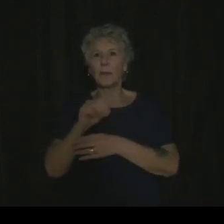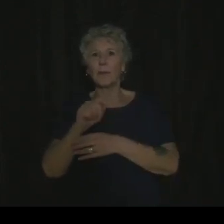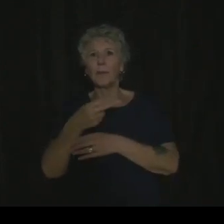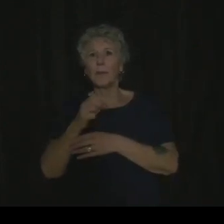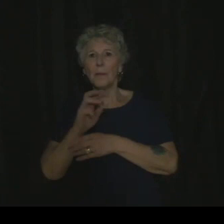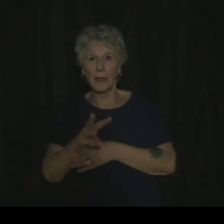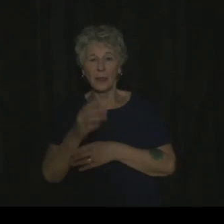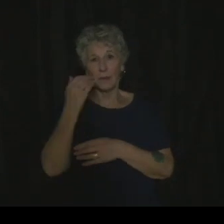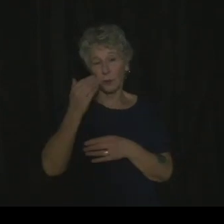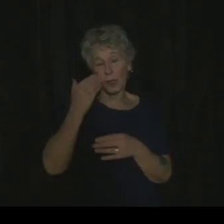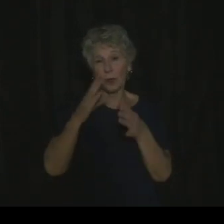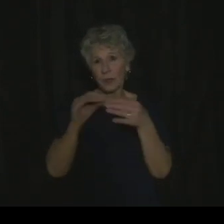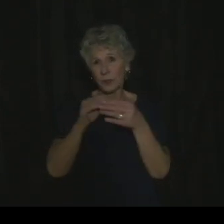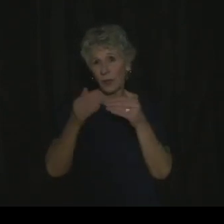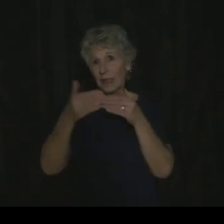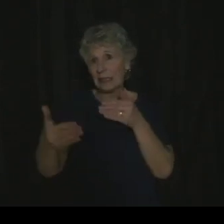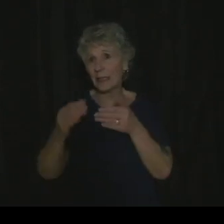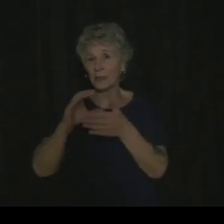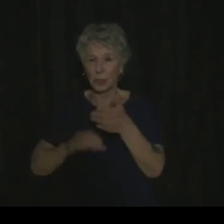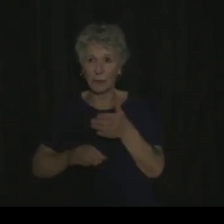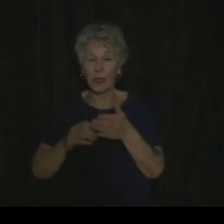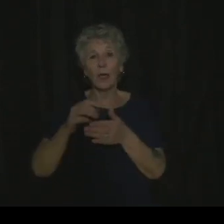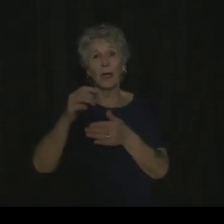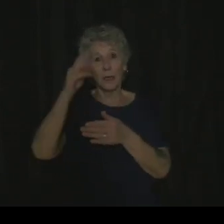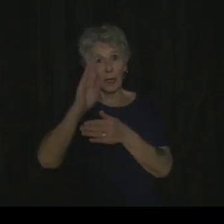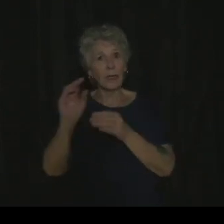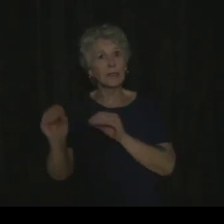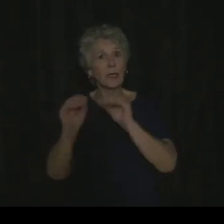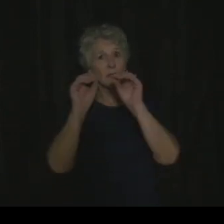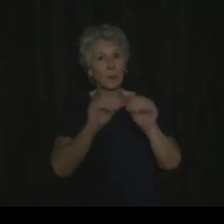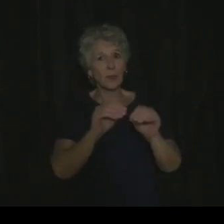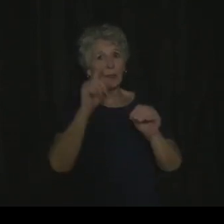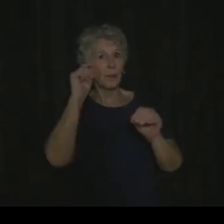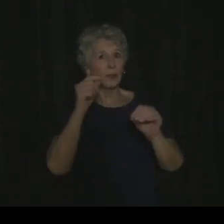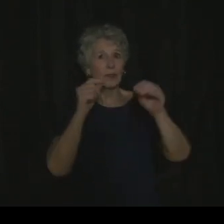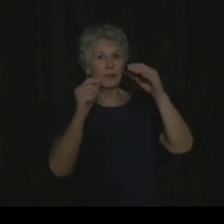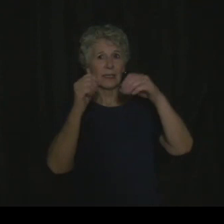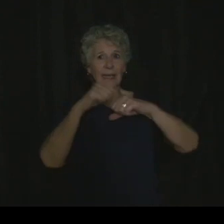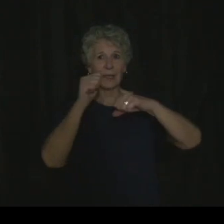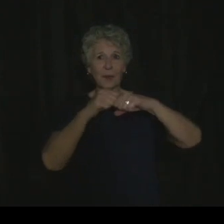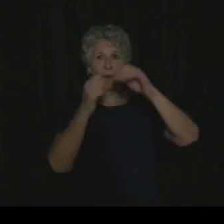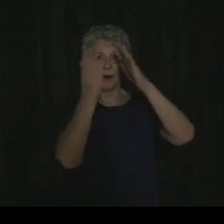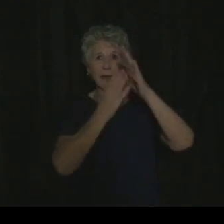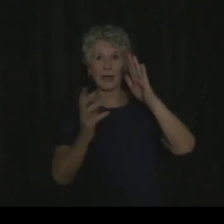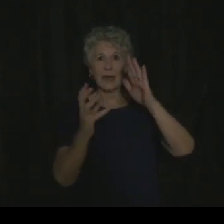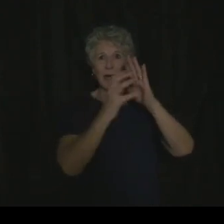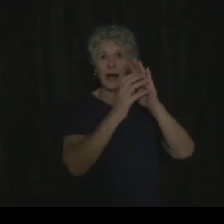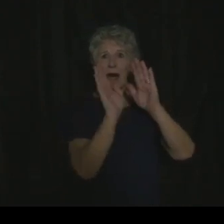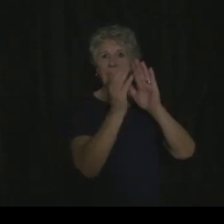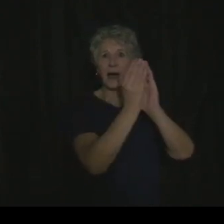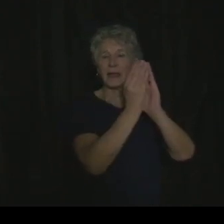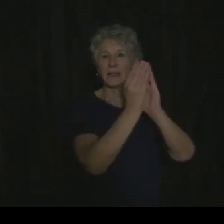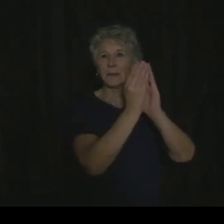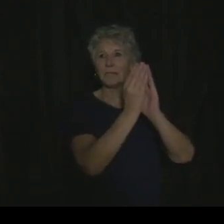know the story, in the next chapter, God does put Moses in the cleft of the rock, and his glory passes by, right?